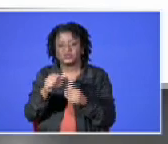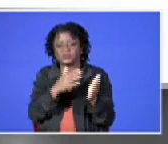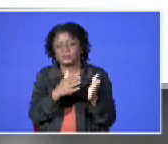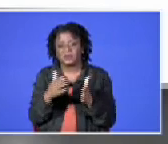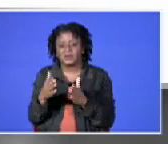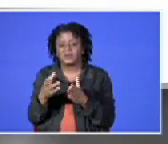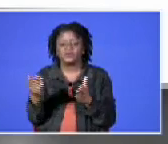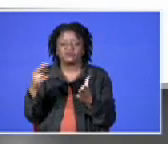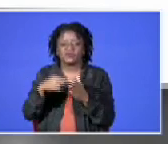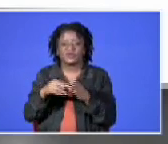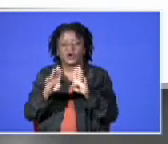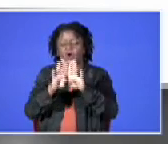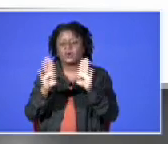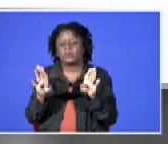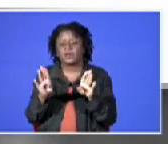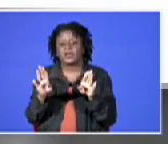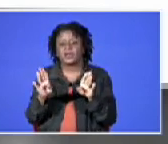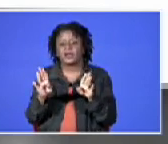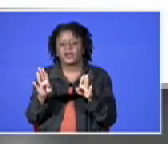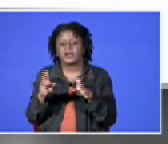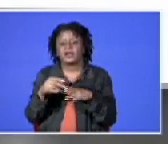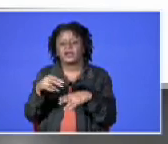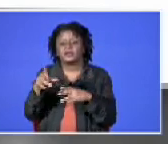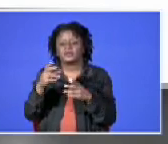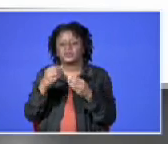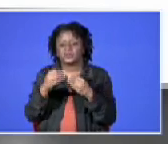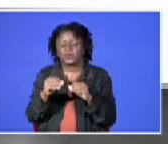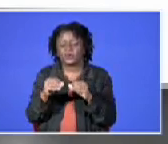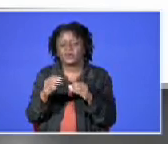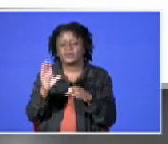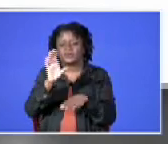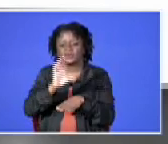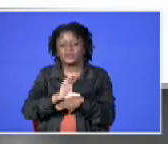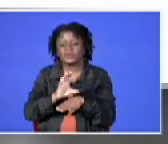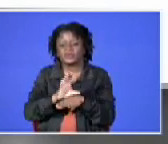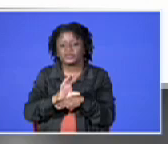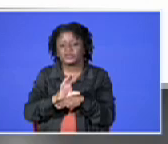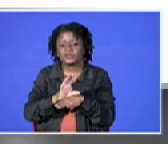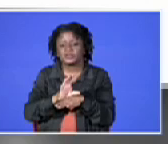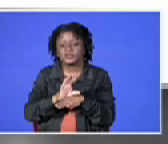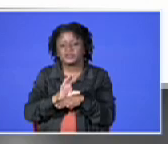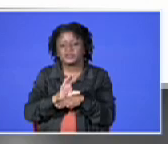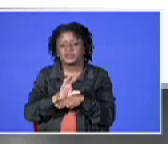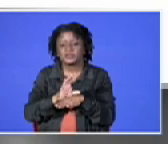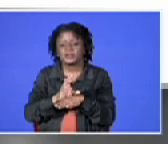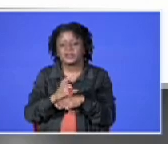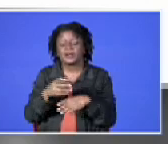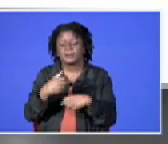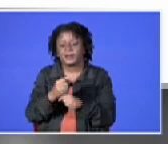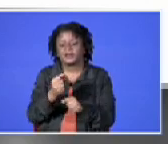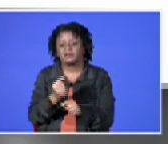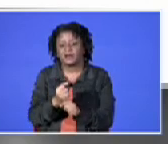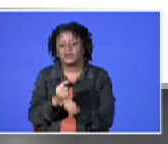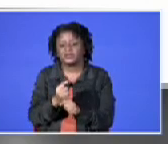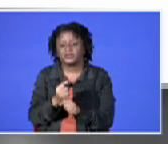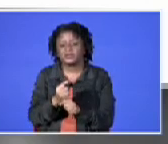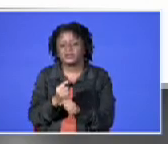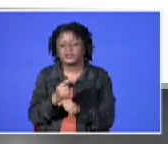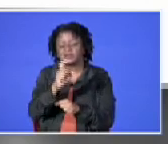and churches providing food to the needy, and the manufacturing of protective personal equipment and hand sanitizers Monday through